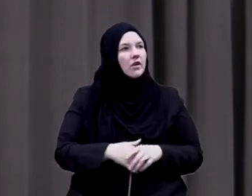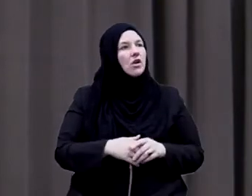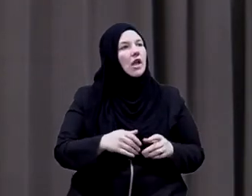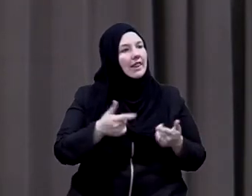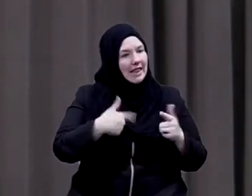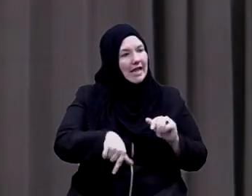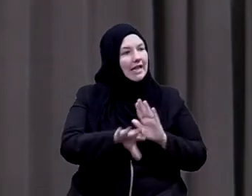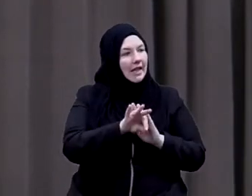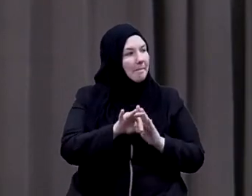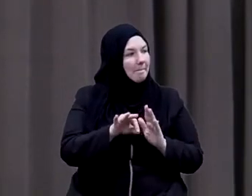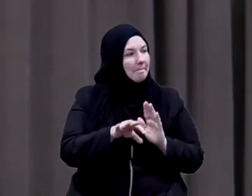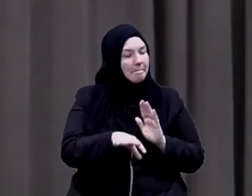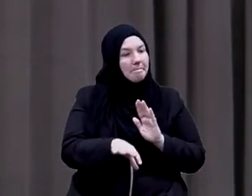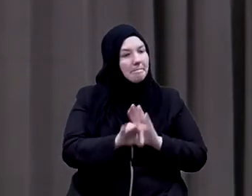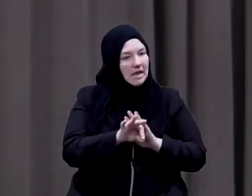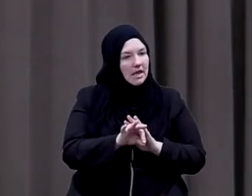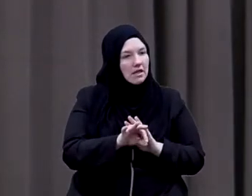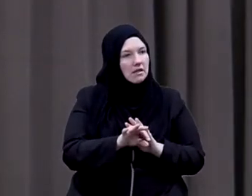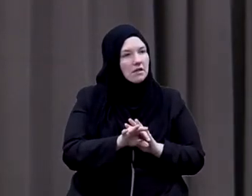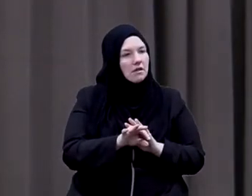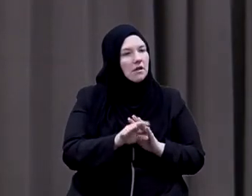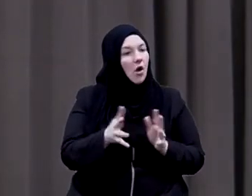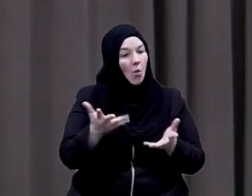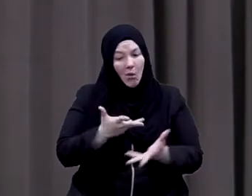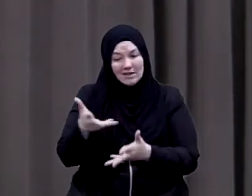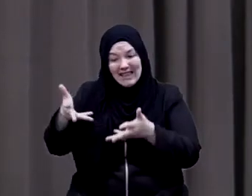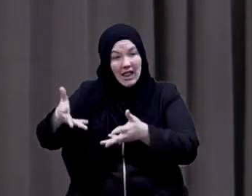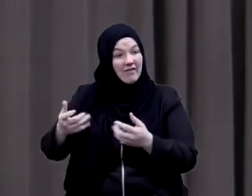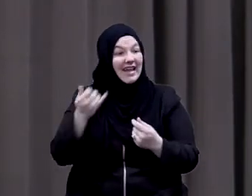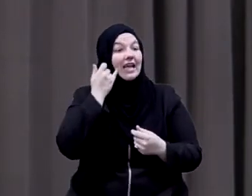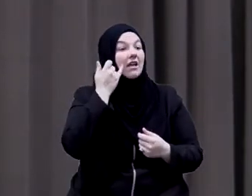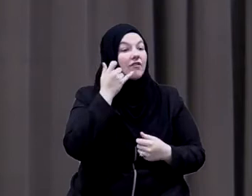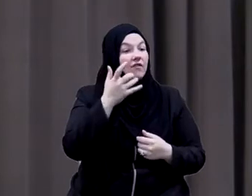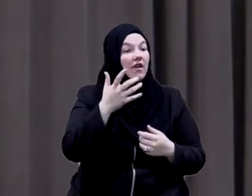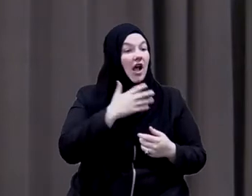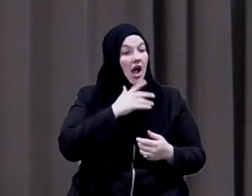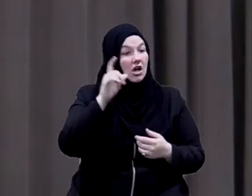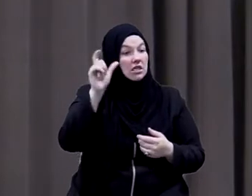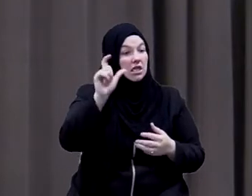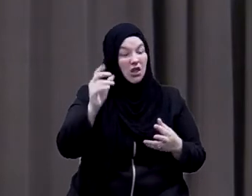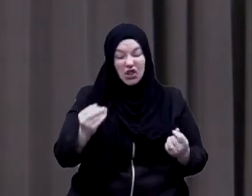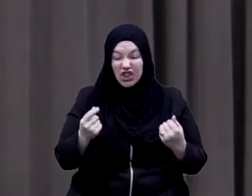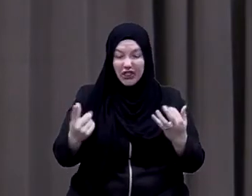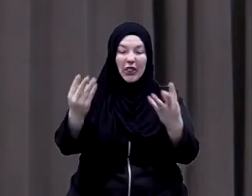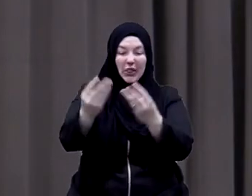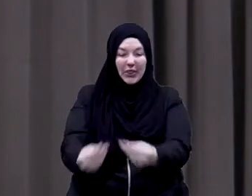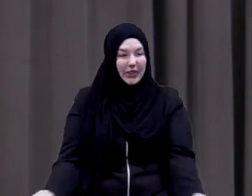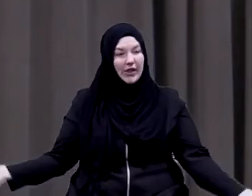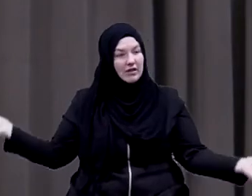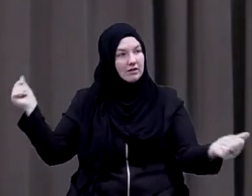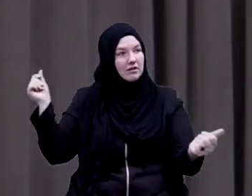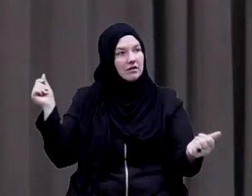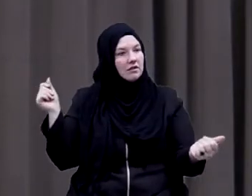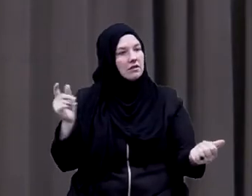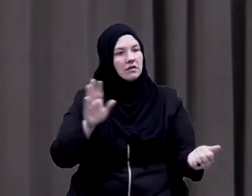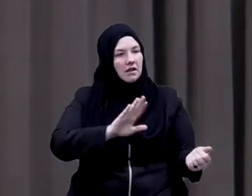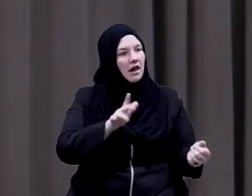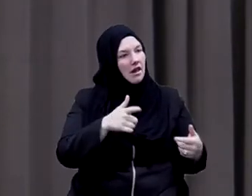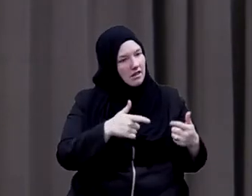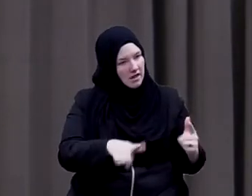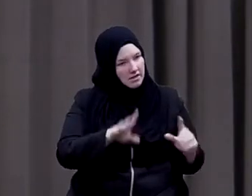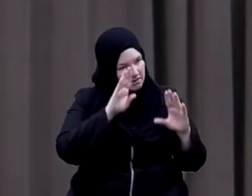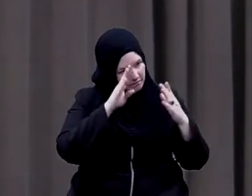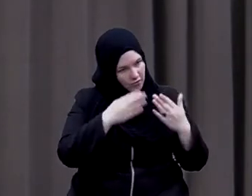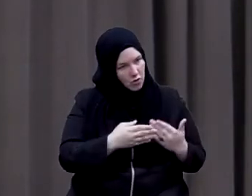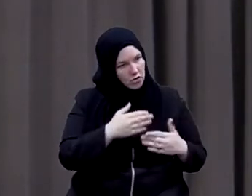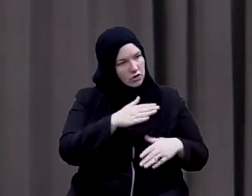pick the ashes from what is left that they learn in the school. Let them focus